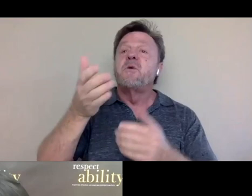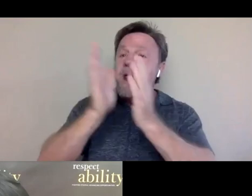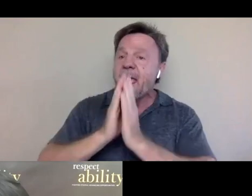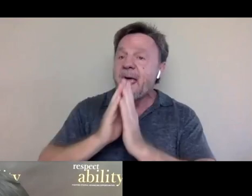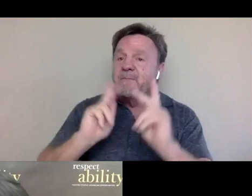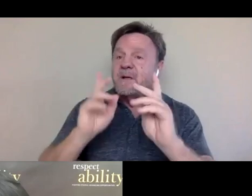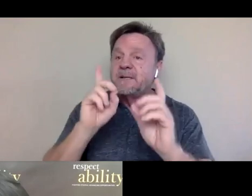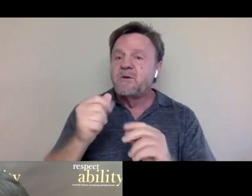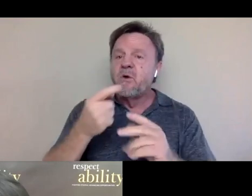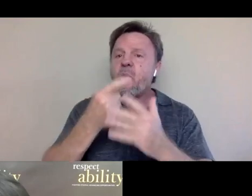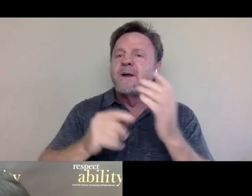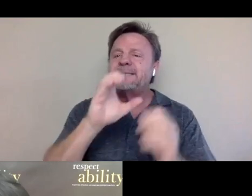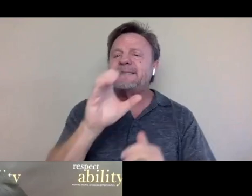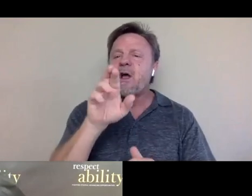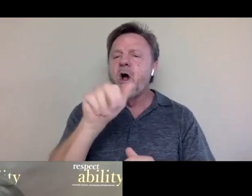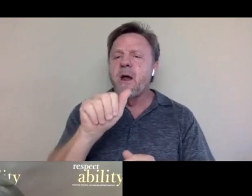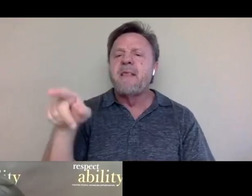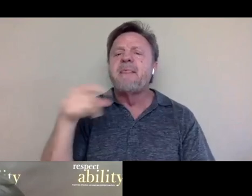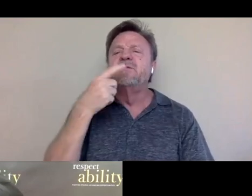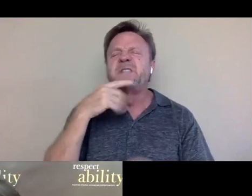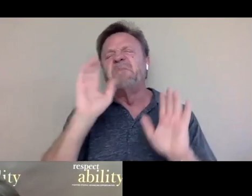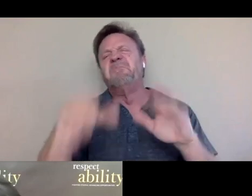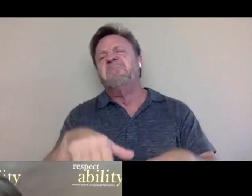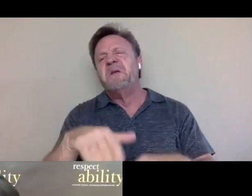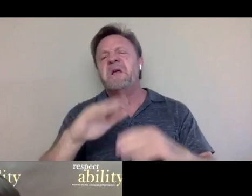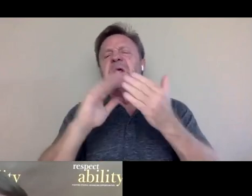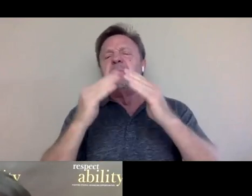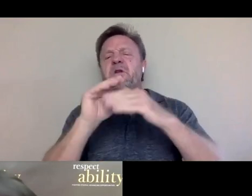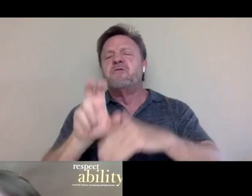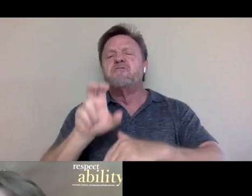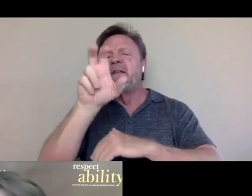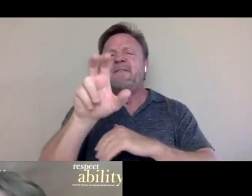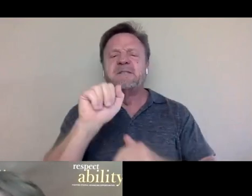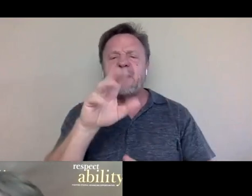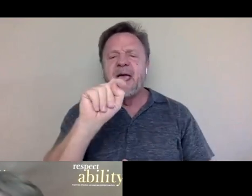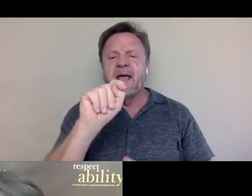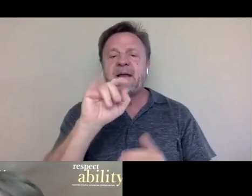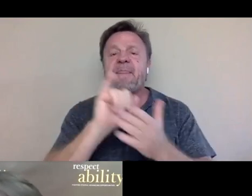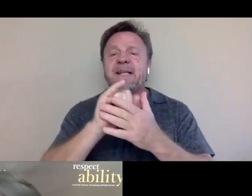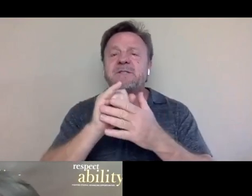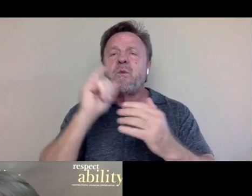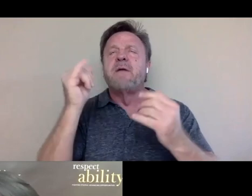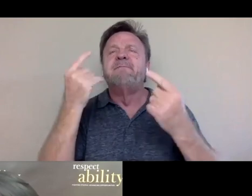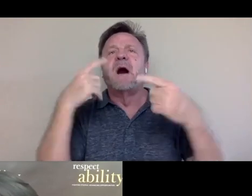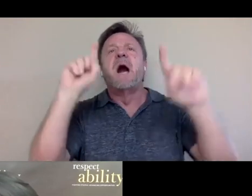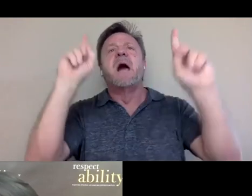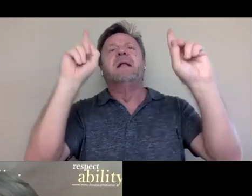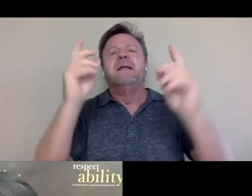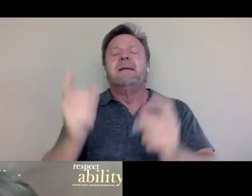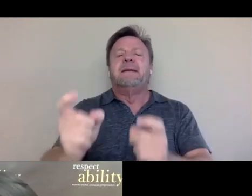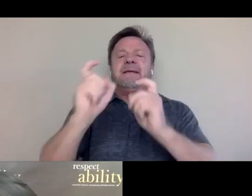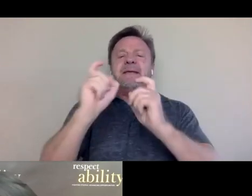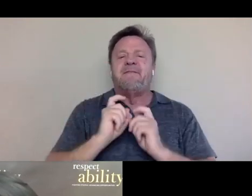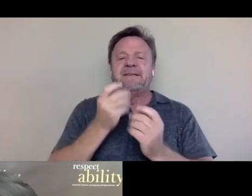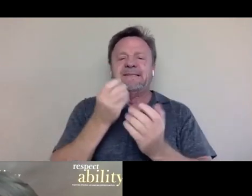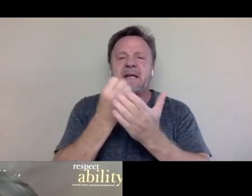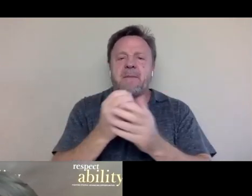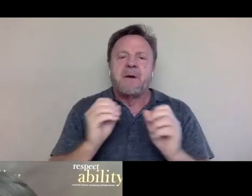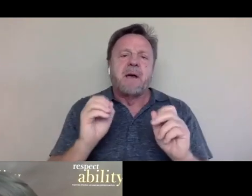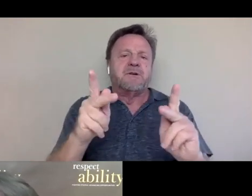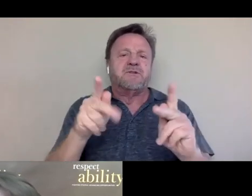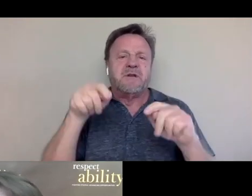what's CRA? They're gonna say, oh, that's the Community Reinvestment Act. That's what finally began to give us economic opportunity in this